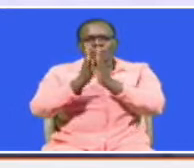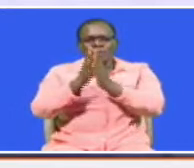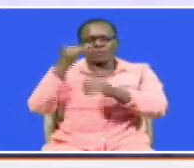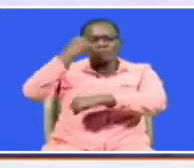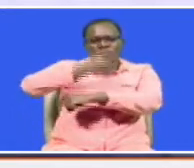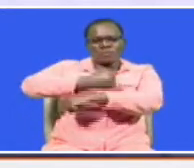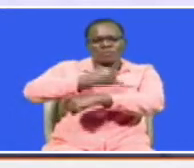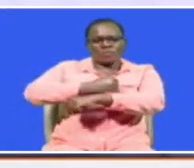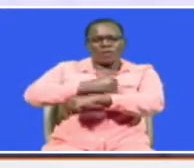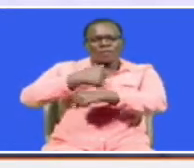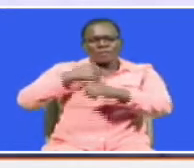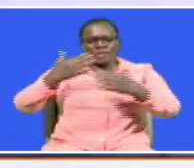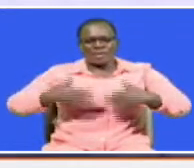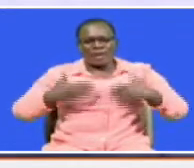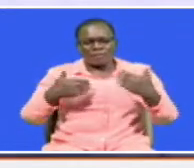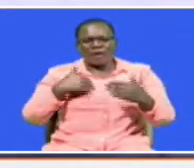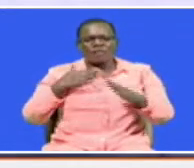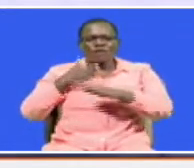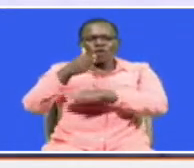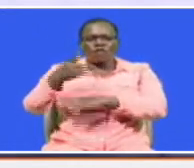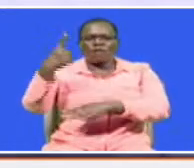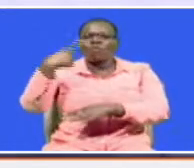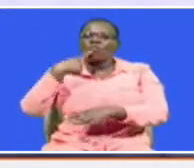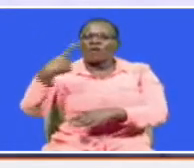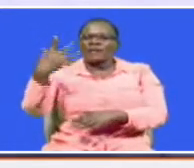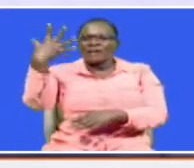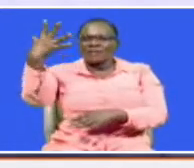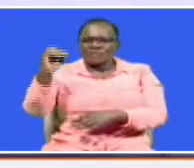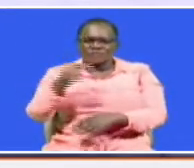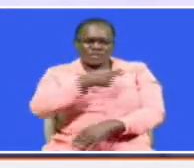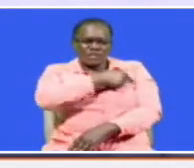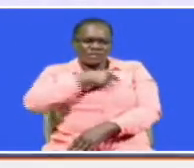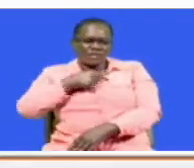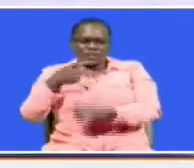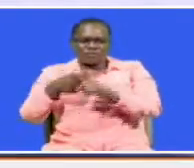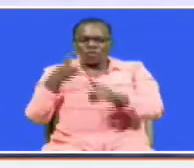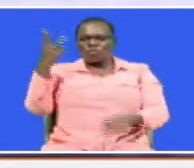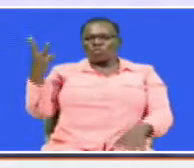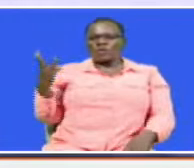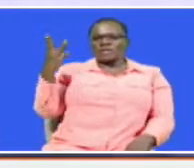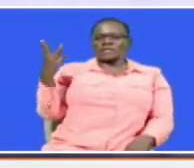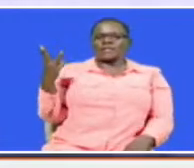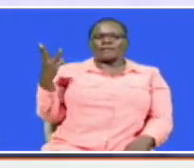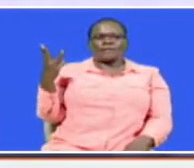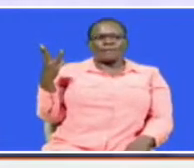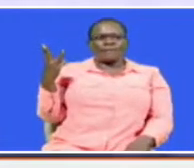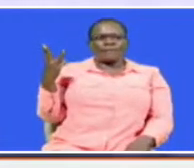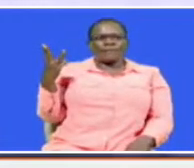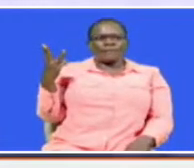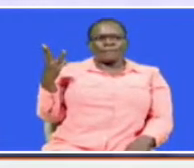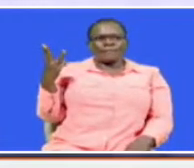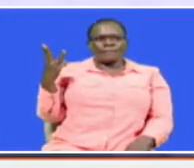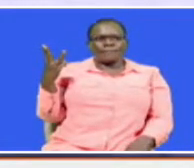institutions. And I'm very glad that we had over 150 delegates from Wednesday that